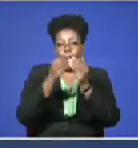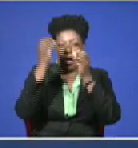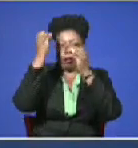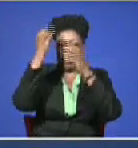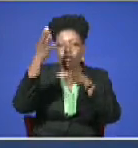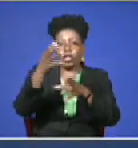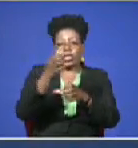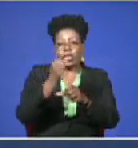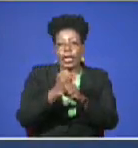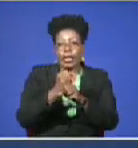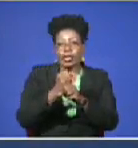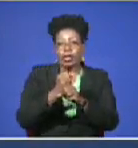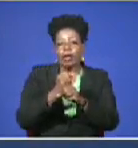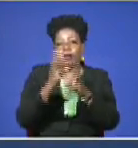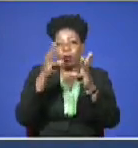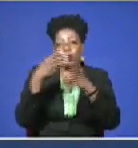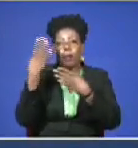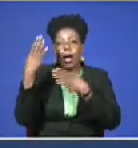be obtained from their website,